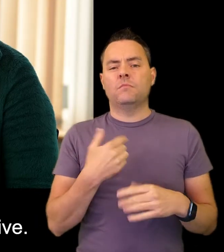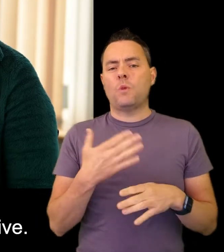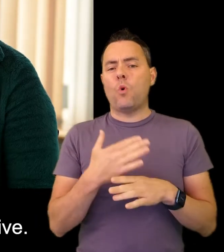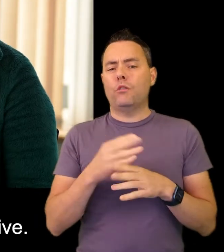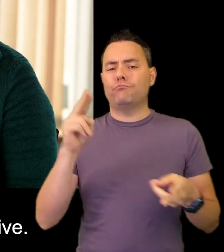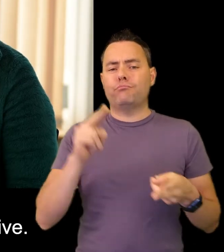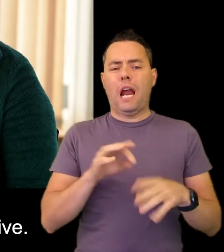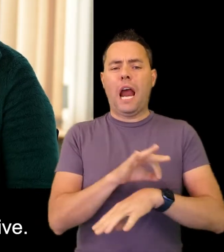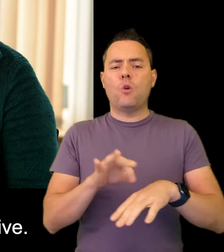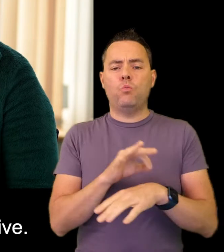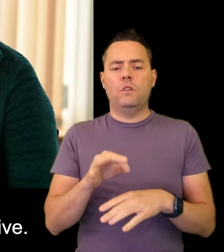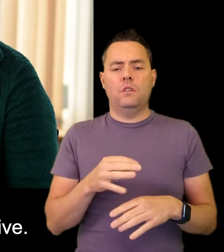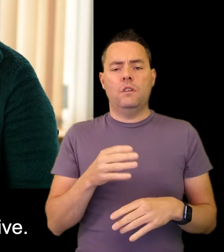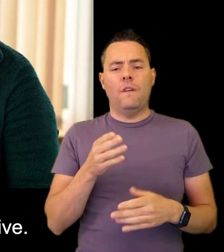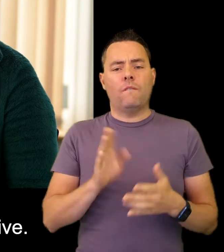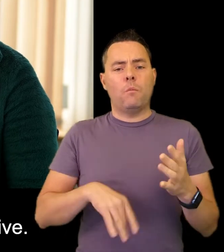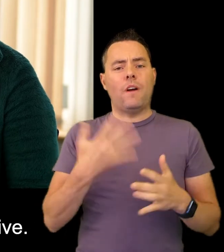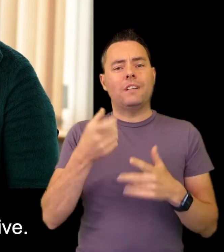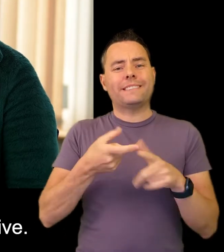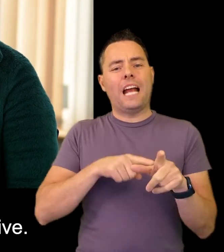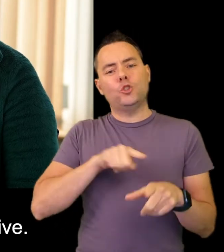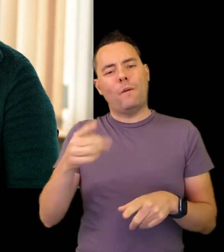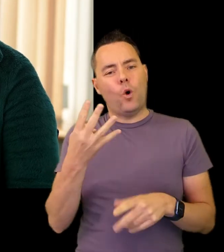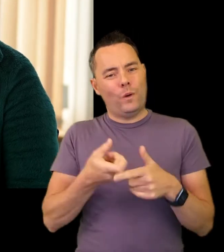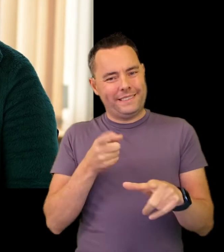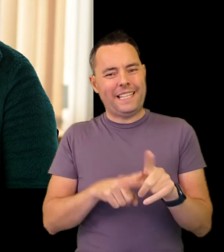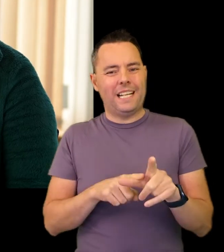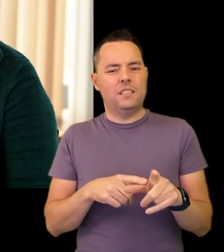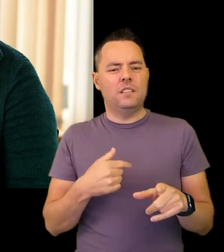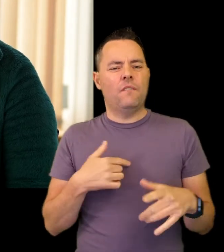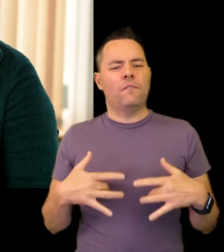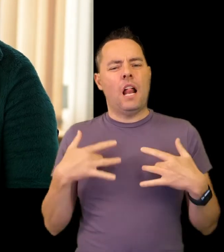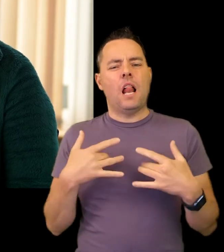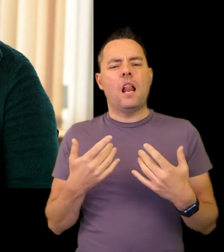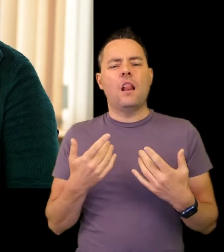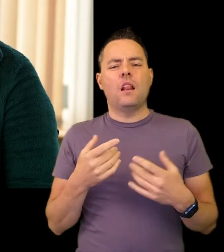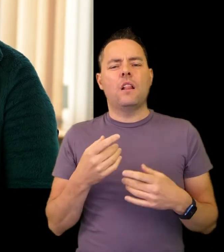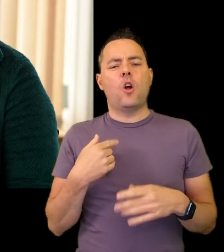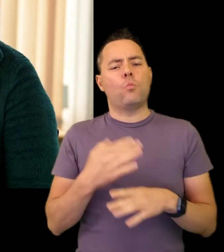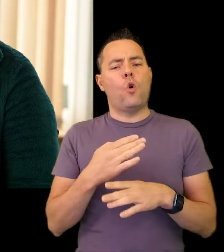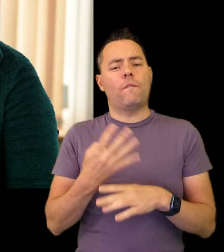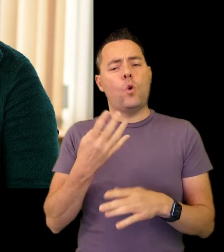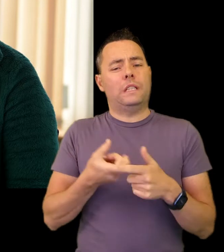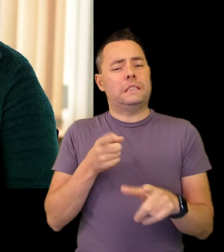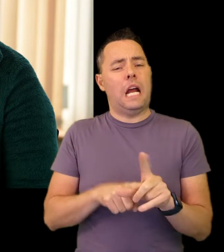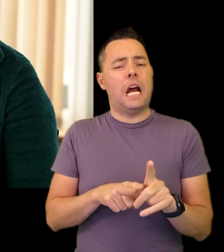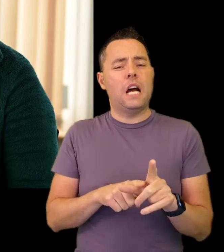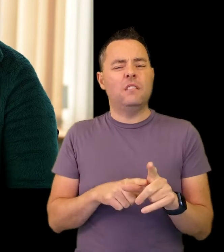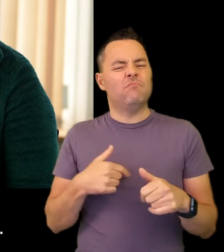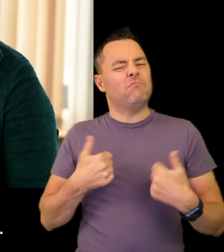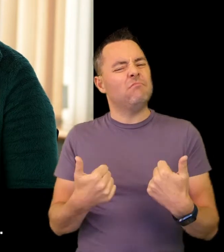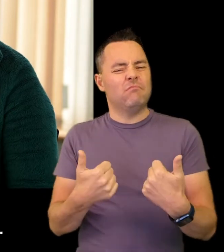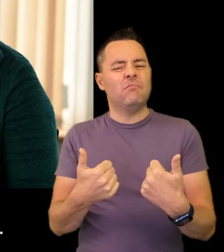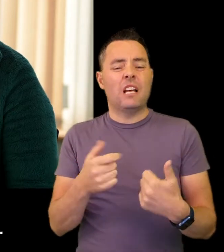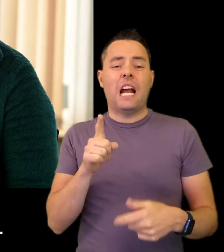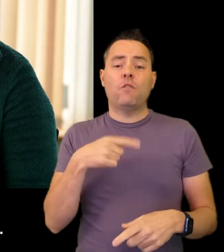I do work reduced hours. I work 4 days a week rather than 5. If I could, I tend to introduce it by saying, if I work 4 days,